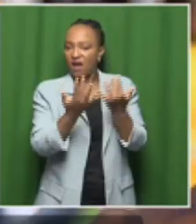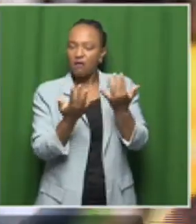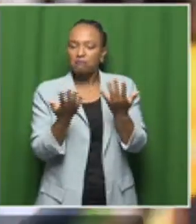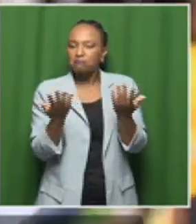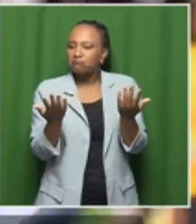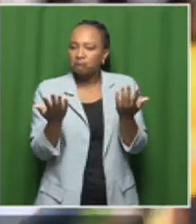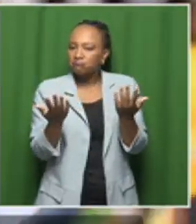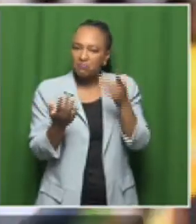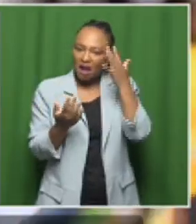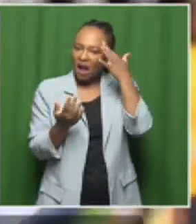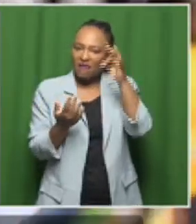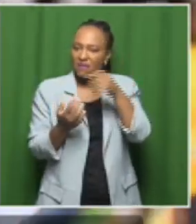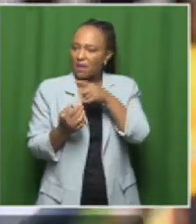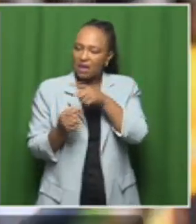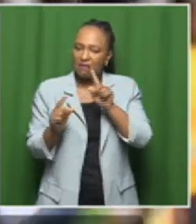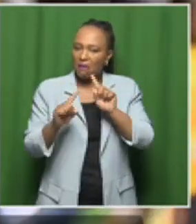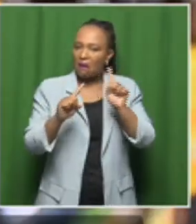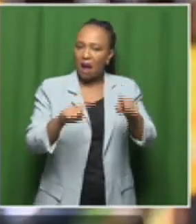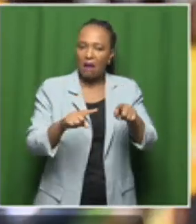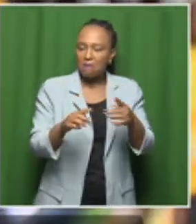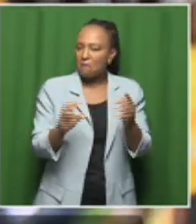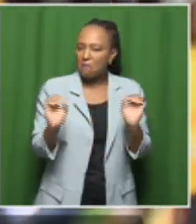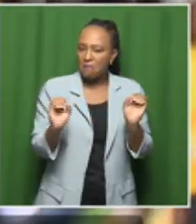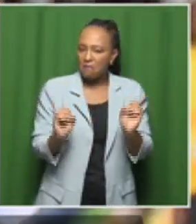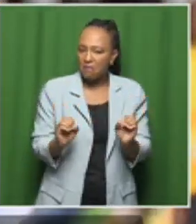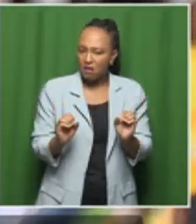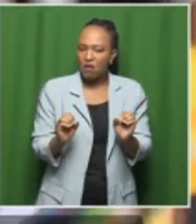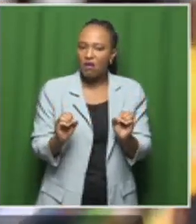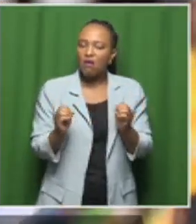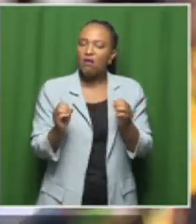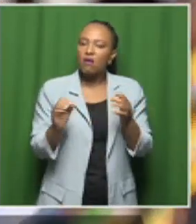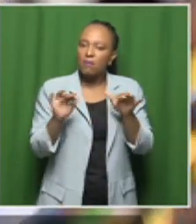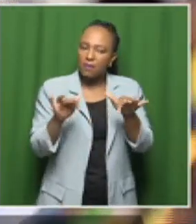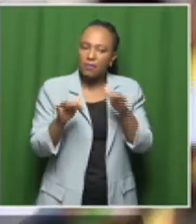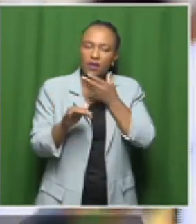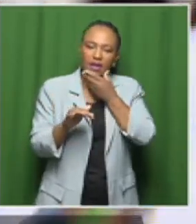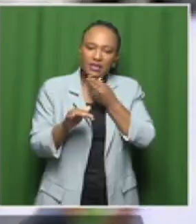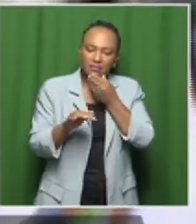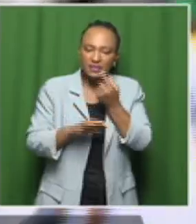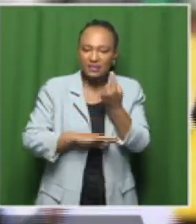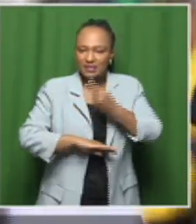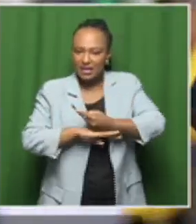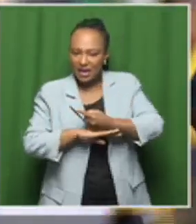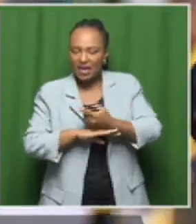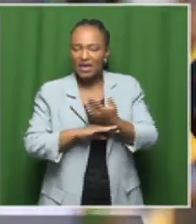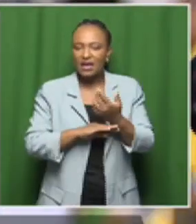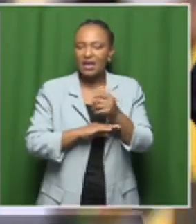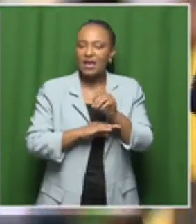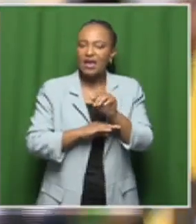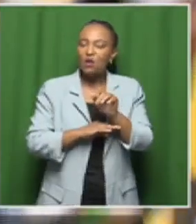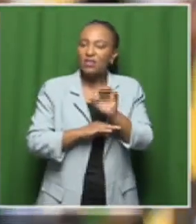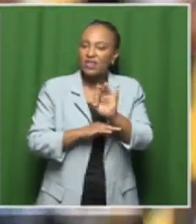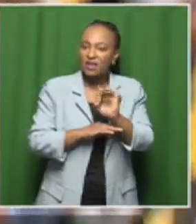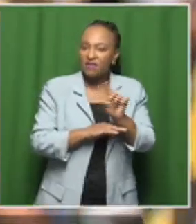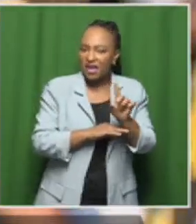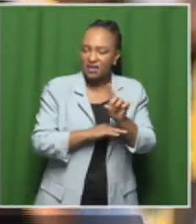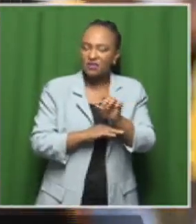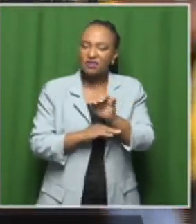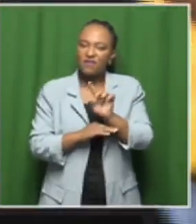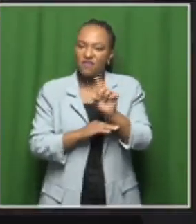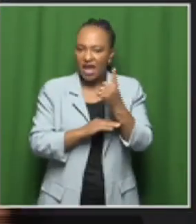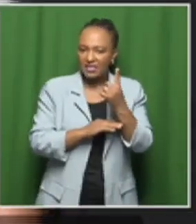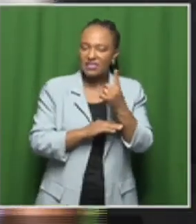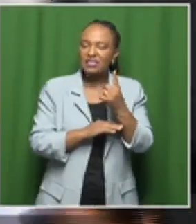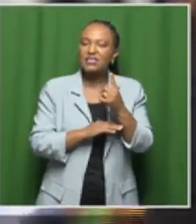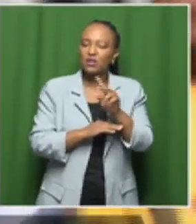to ensure that people are assisted on Christmas Day, on New Year's Eve, on Boxing Day. We were with the